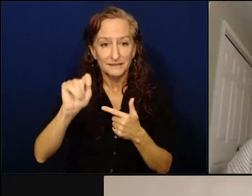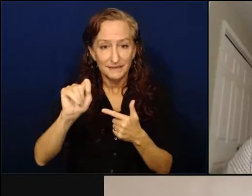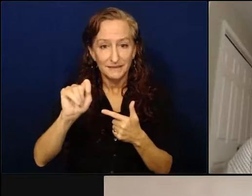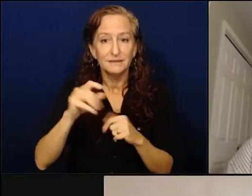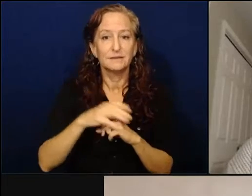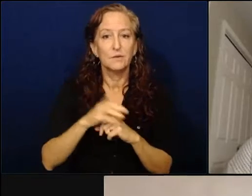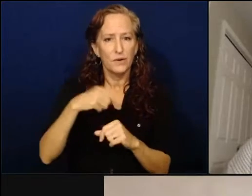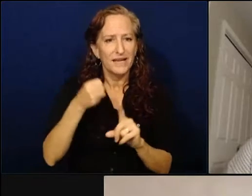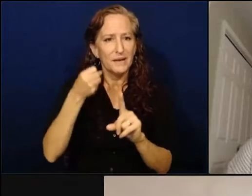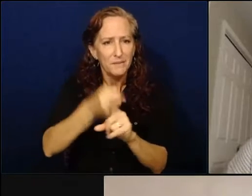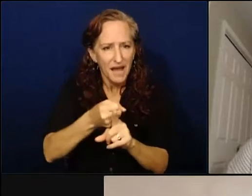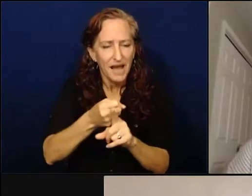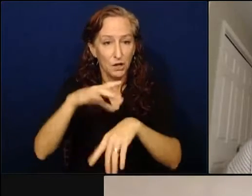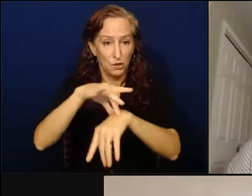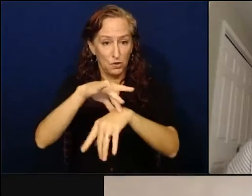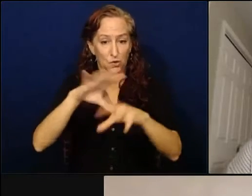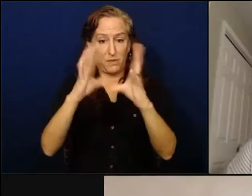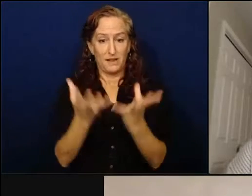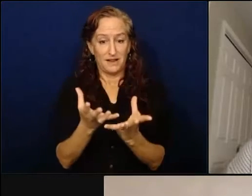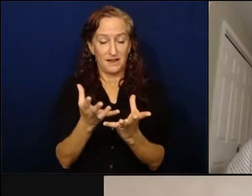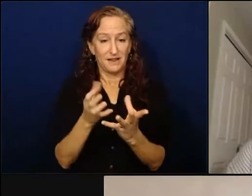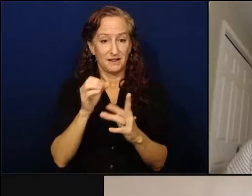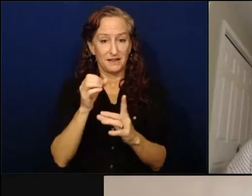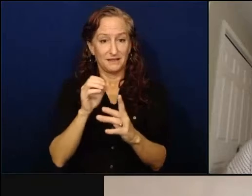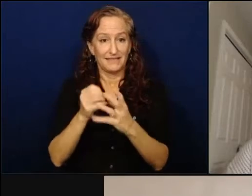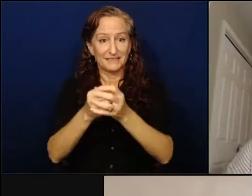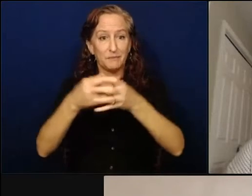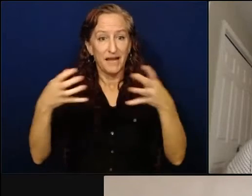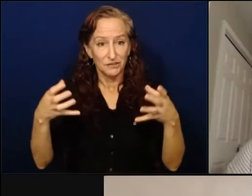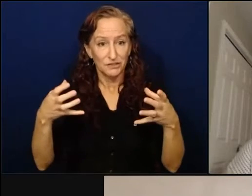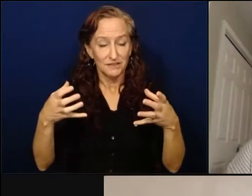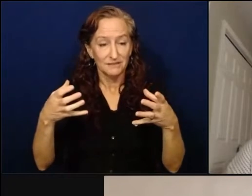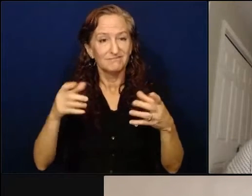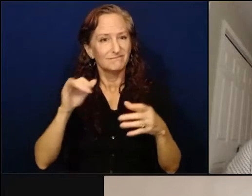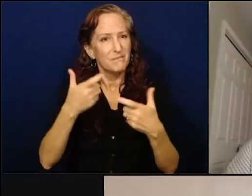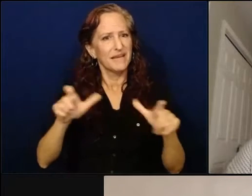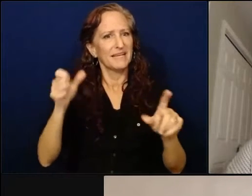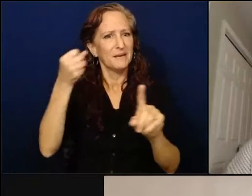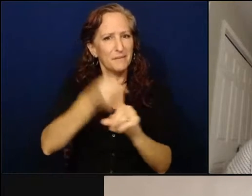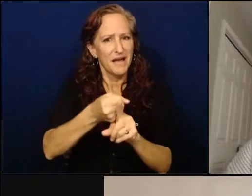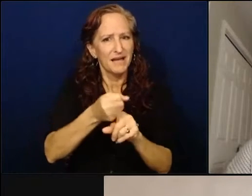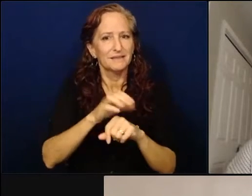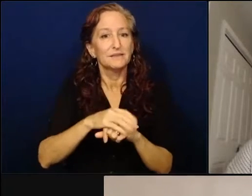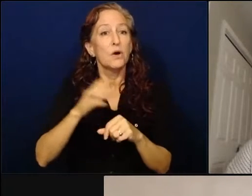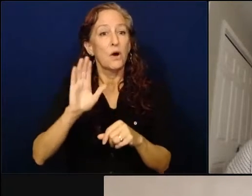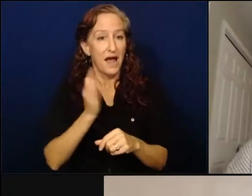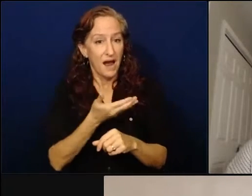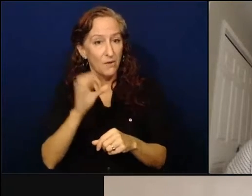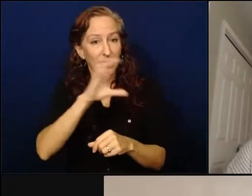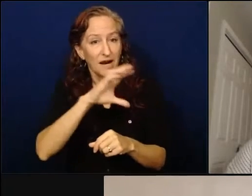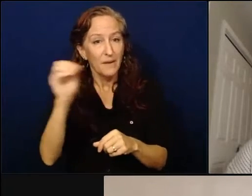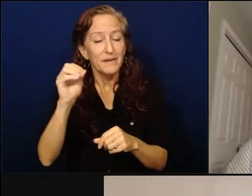think about global expansion. And that's where a specialty solution like us, which really takes away all of the complexity of